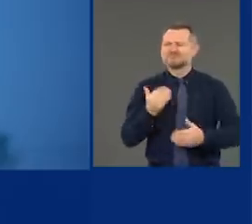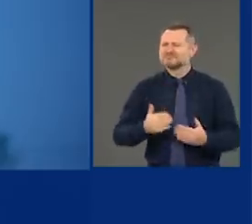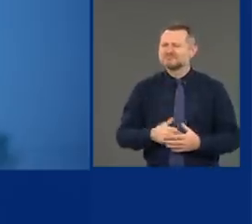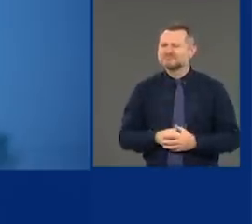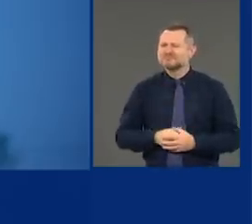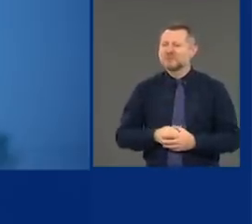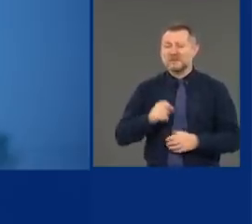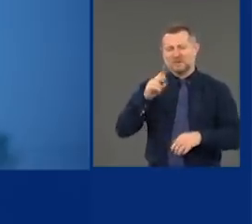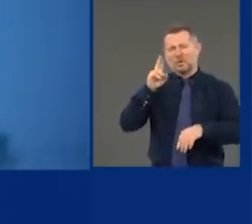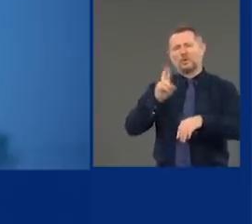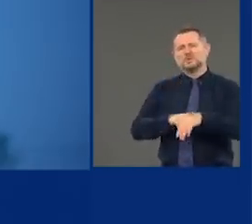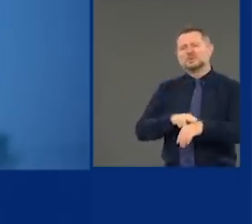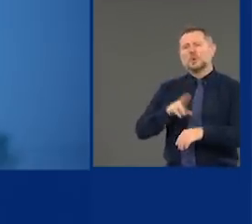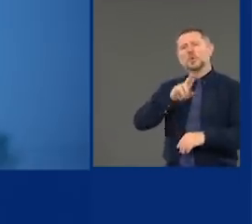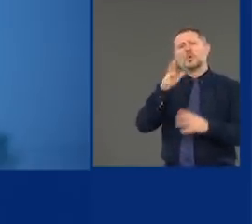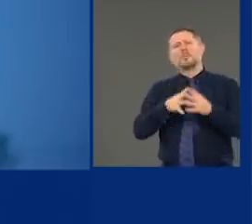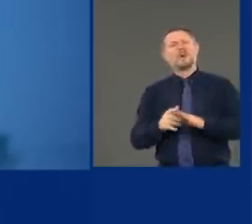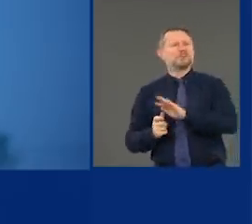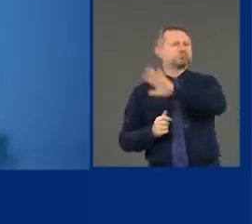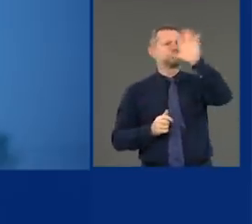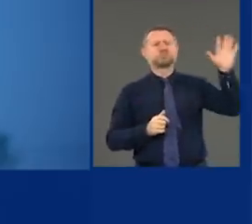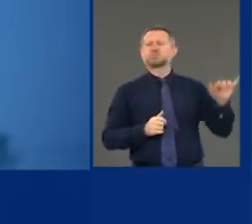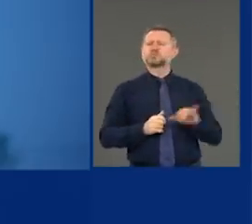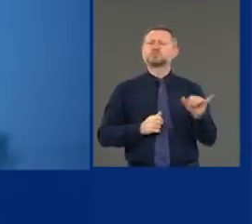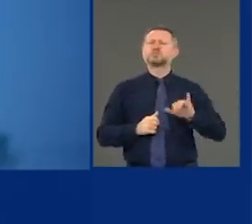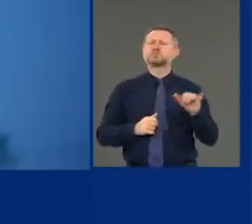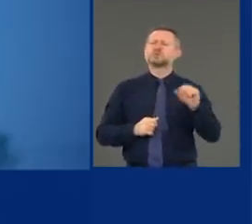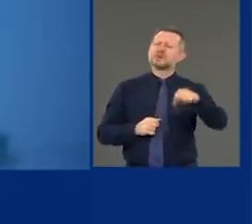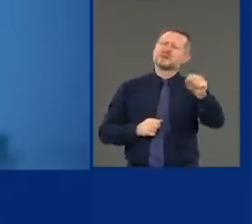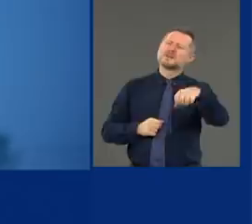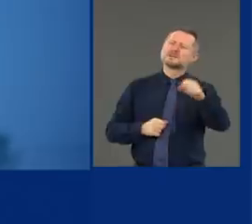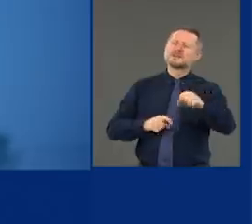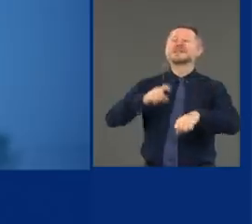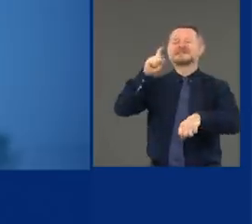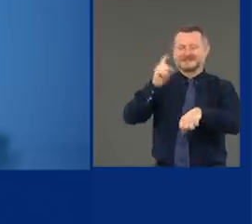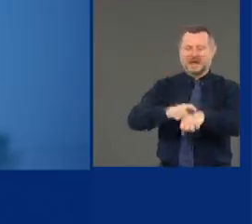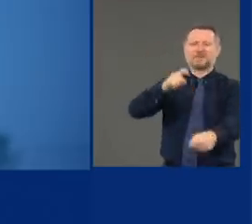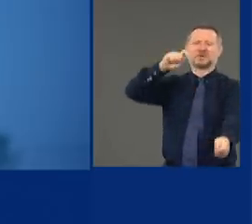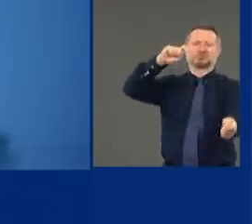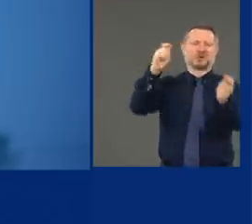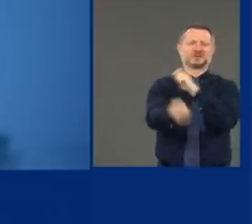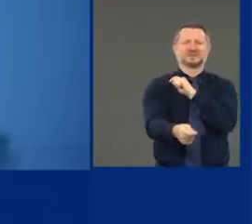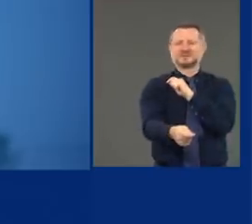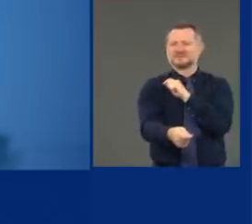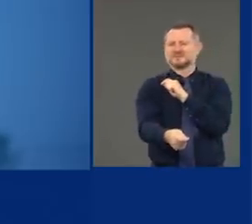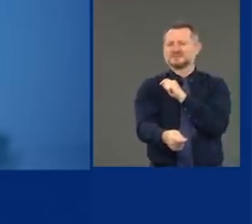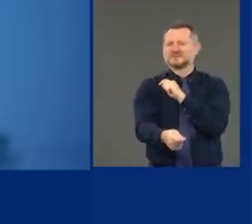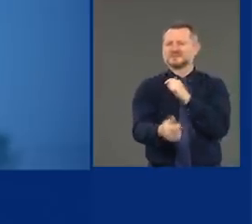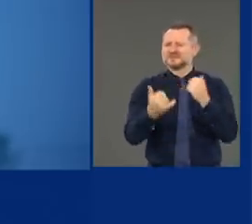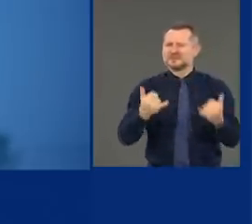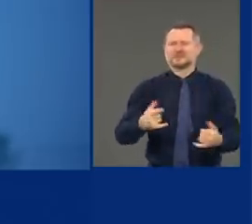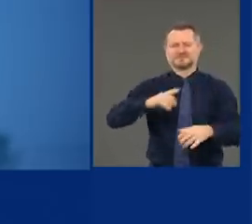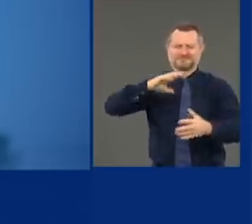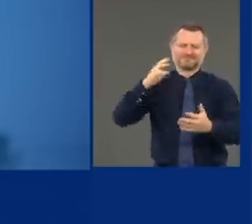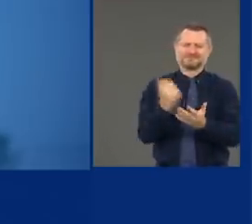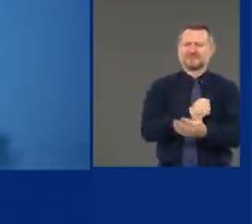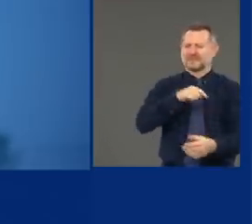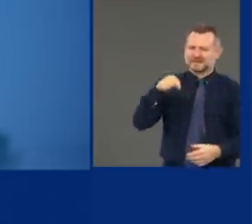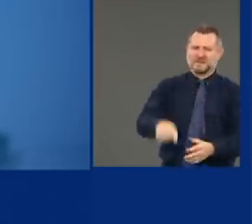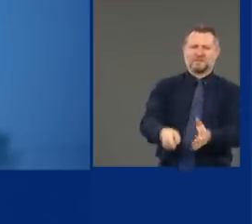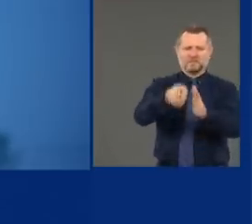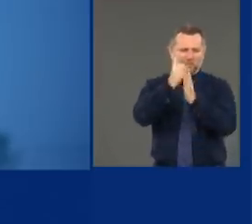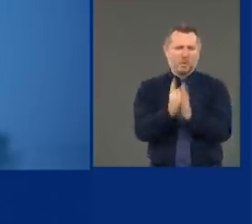a national moment for that change. Carpe diem, carpe momentum.